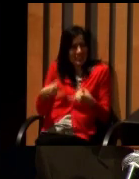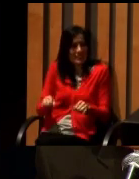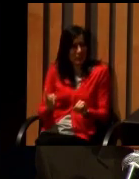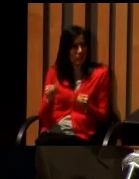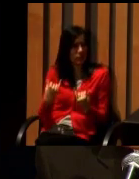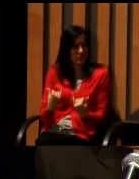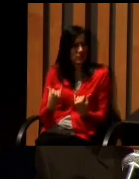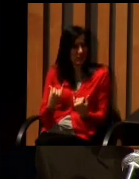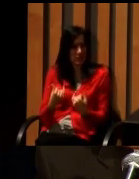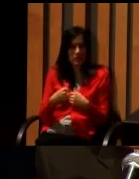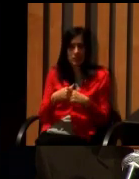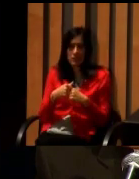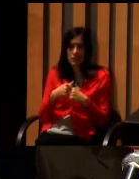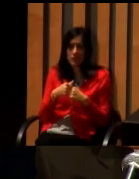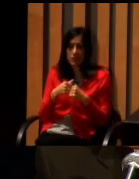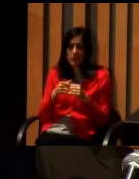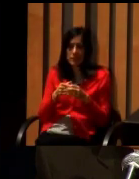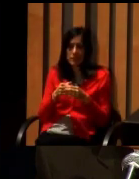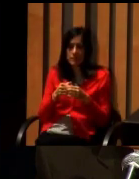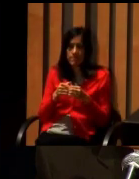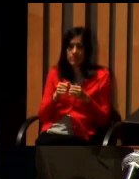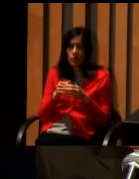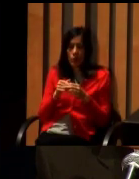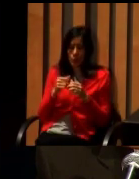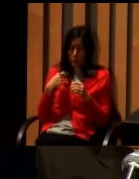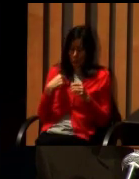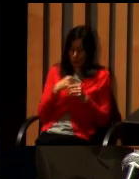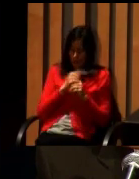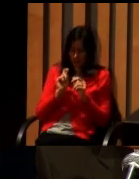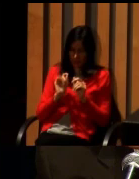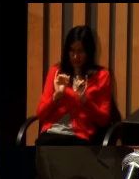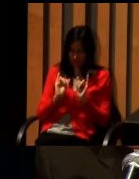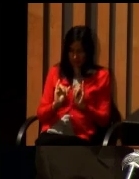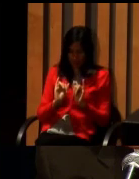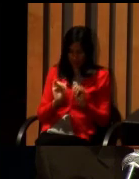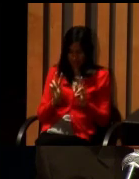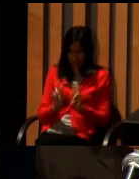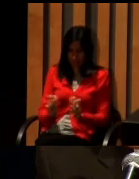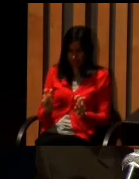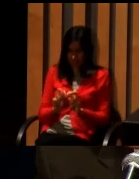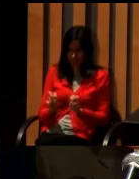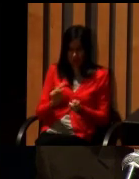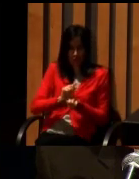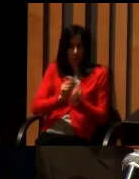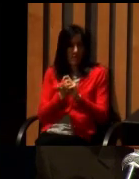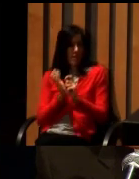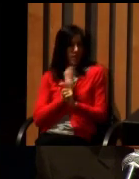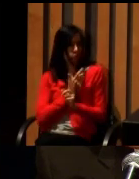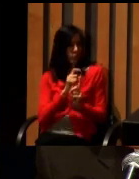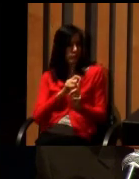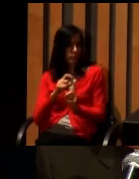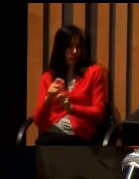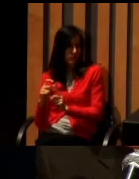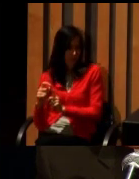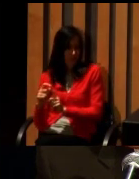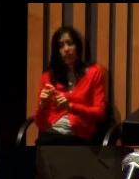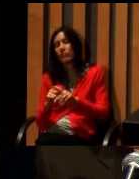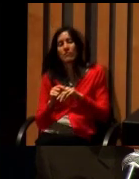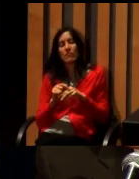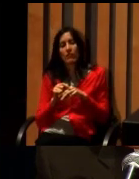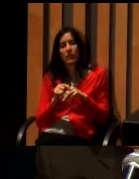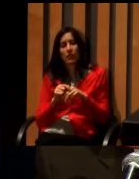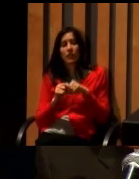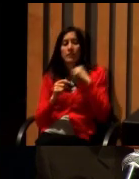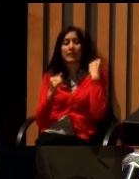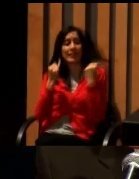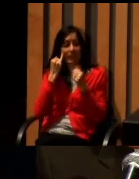need to begin to reassess it and begin to change our language system and begin to understand that when